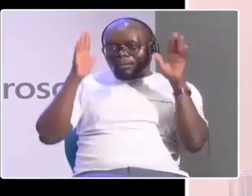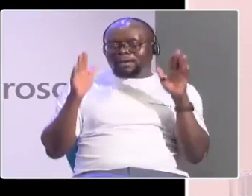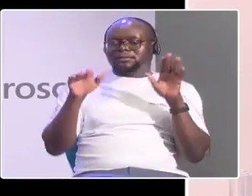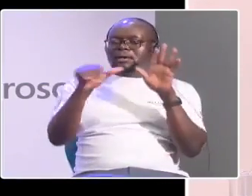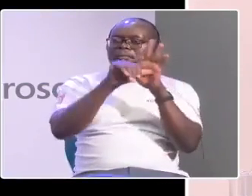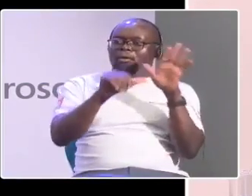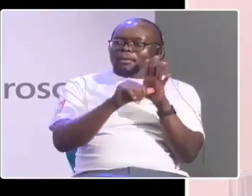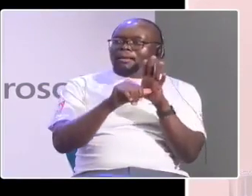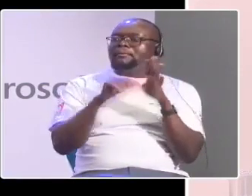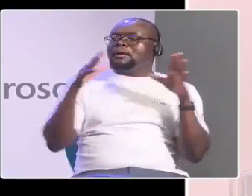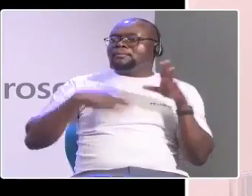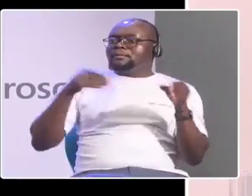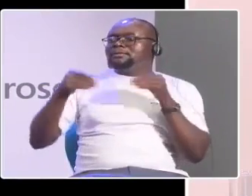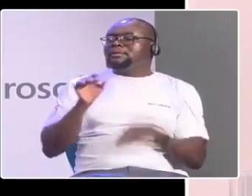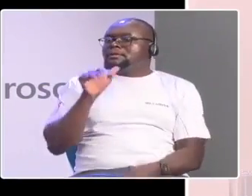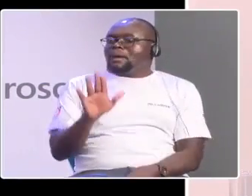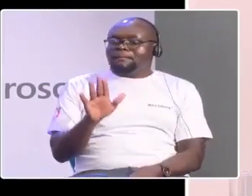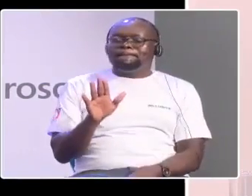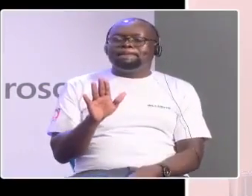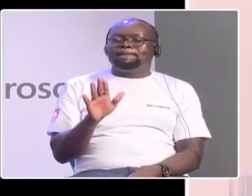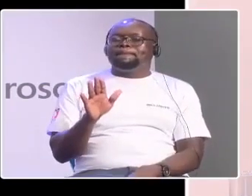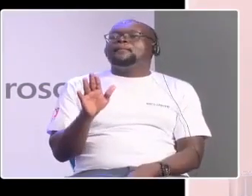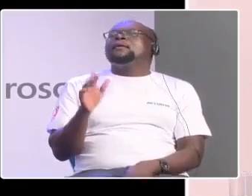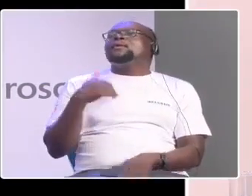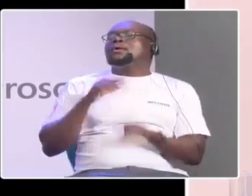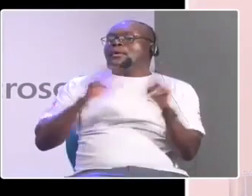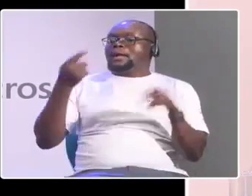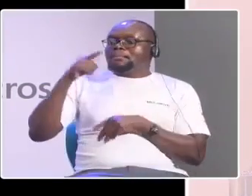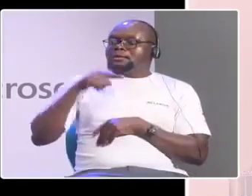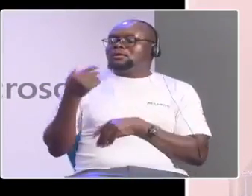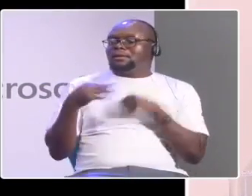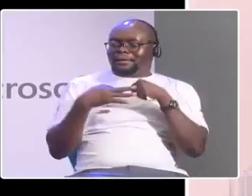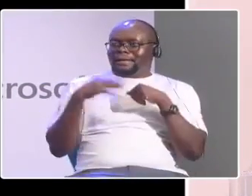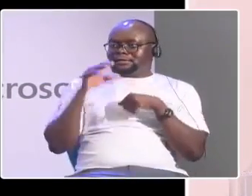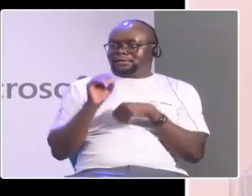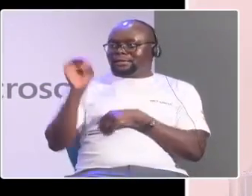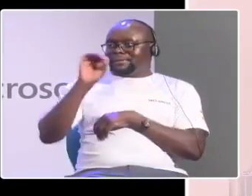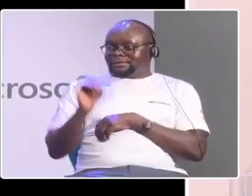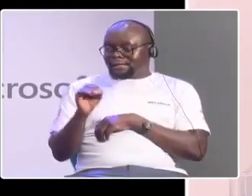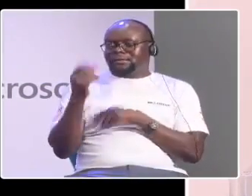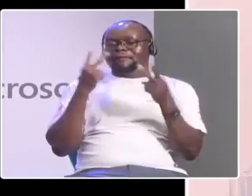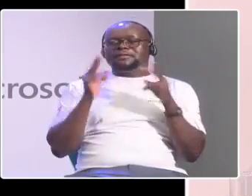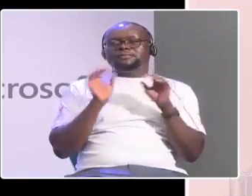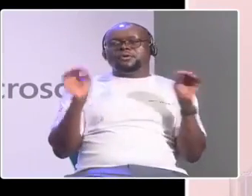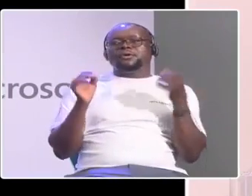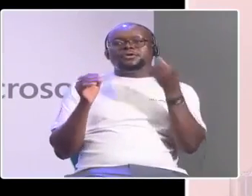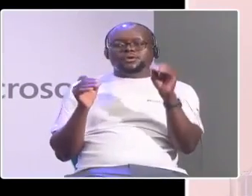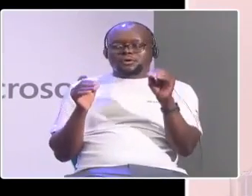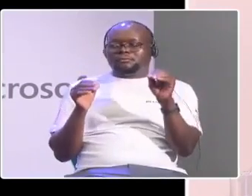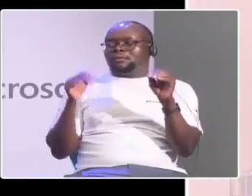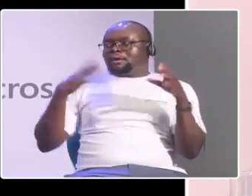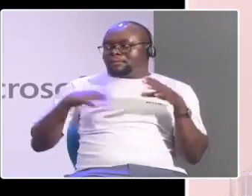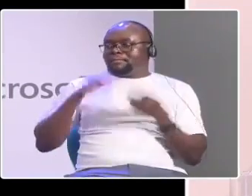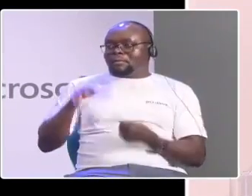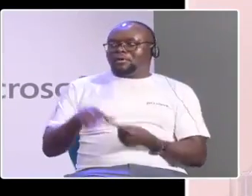problem in terms of people with disabilities. As we've heard mentioned, 80% or so are invisible. And so as people